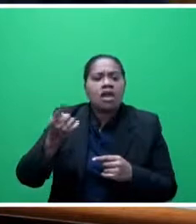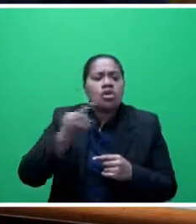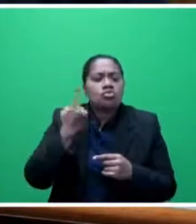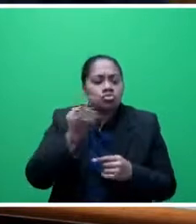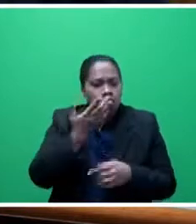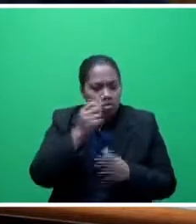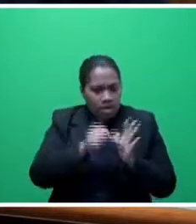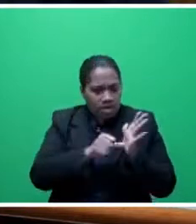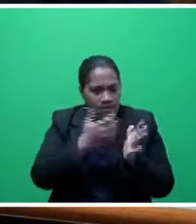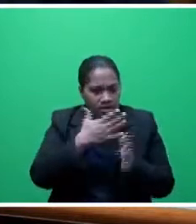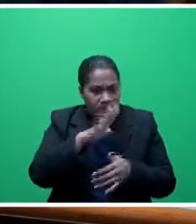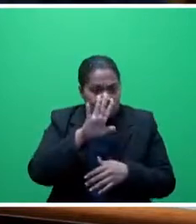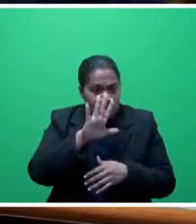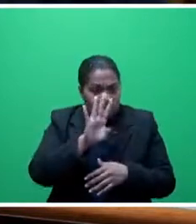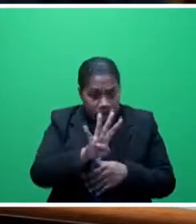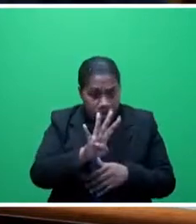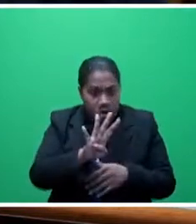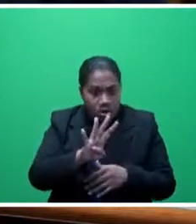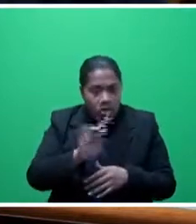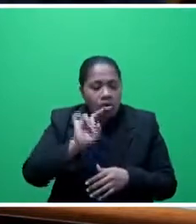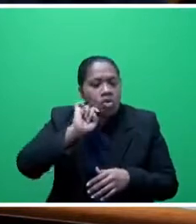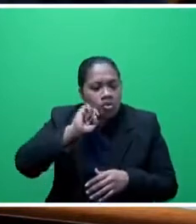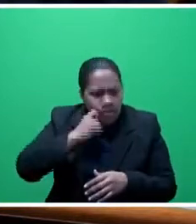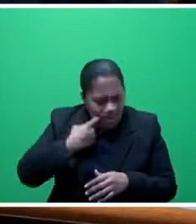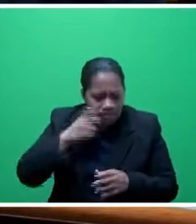Some will argue, illogically of course,